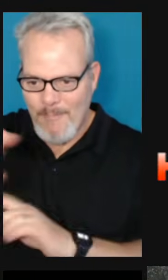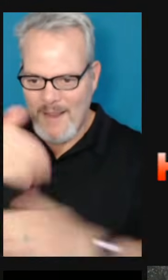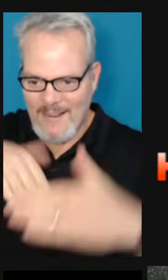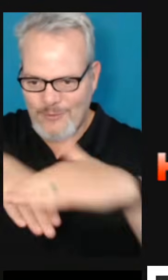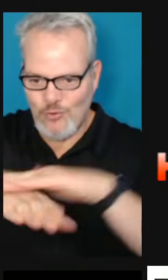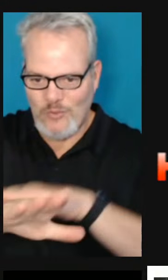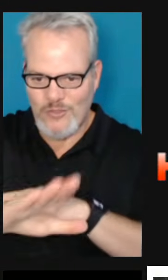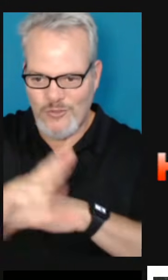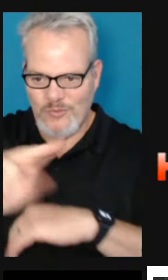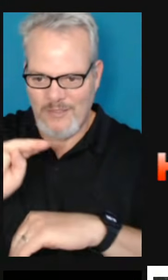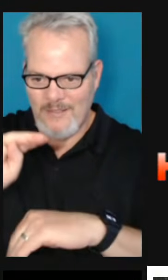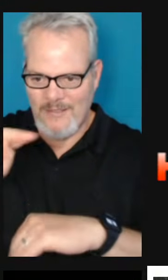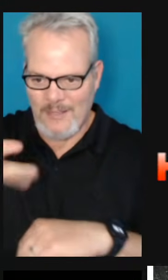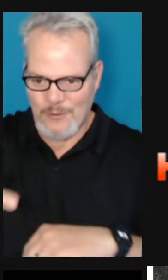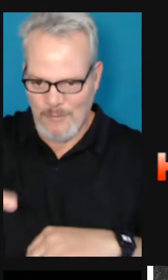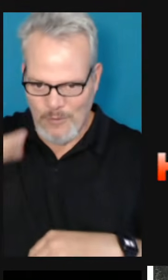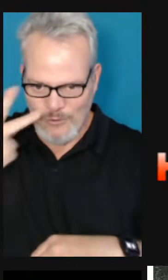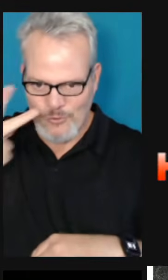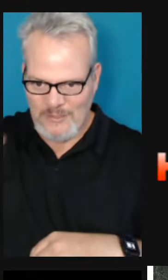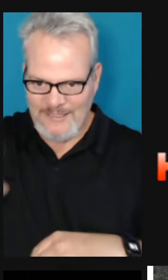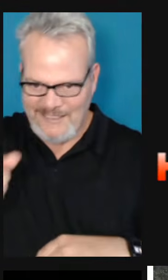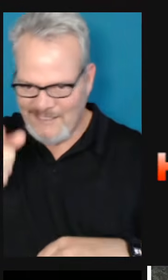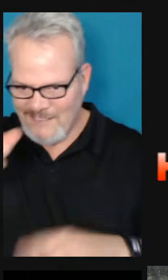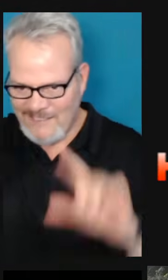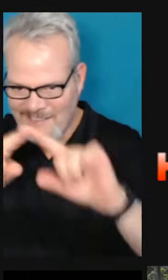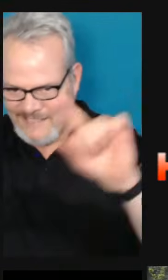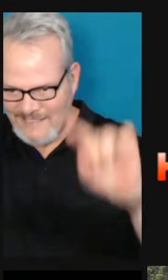the brusher.